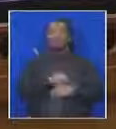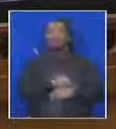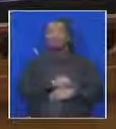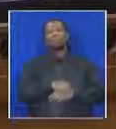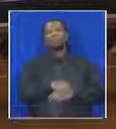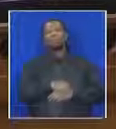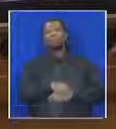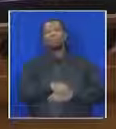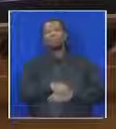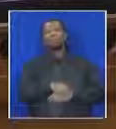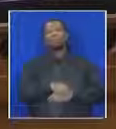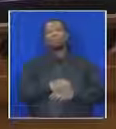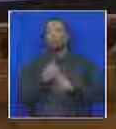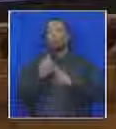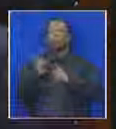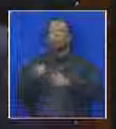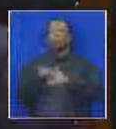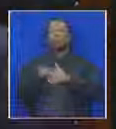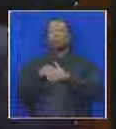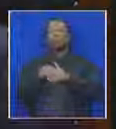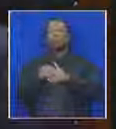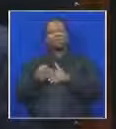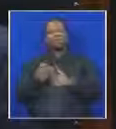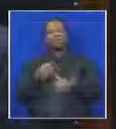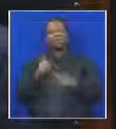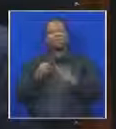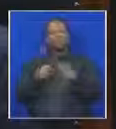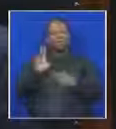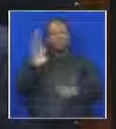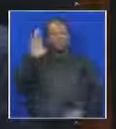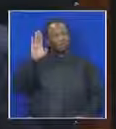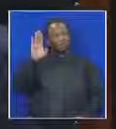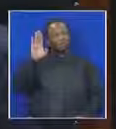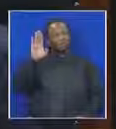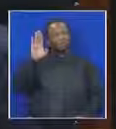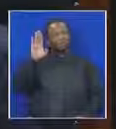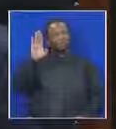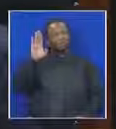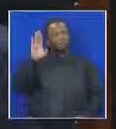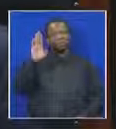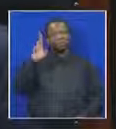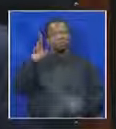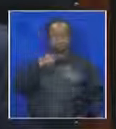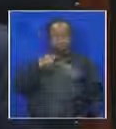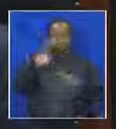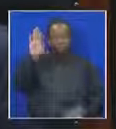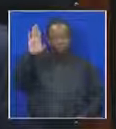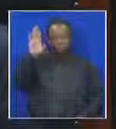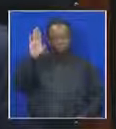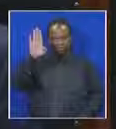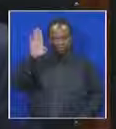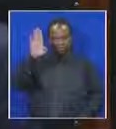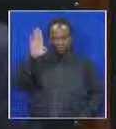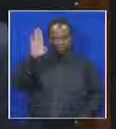Order, honorable members. On a point of order, Chair. Honorable members, allow a member to...